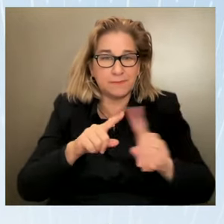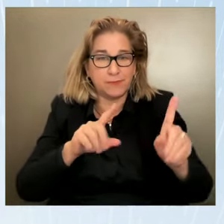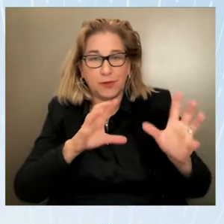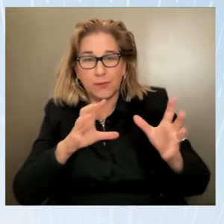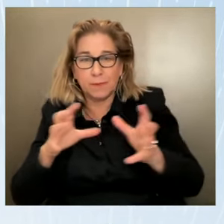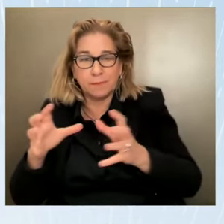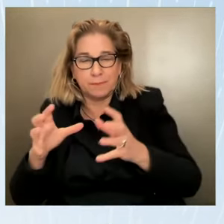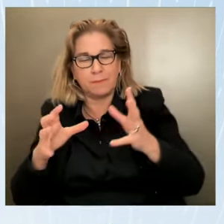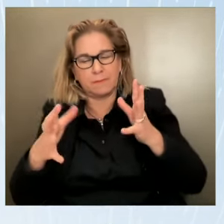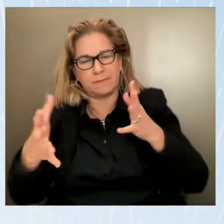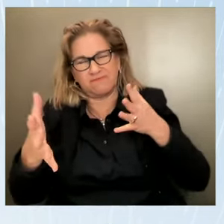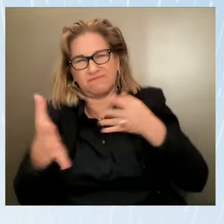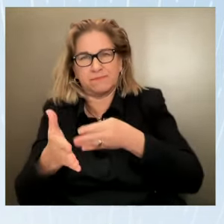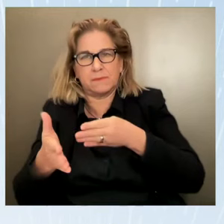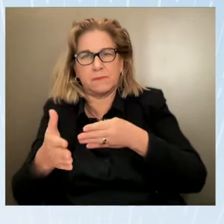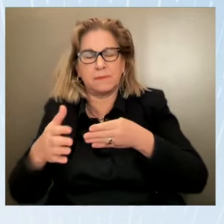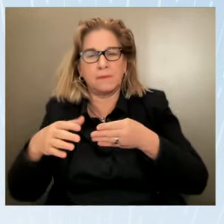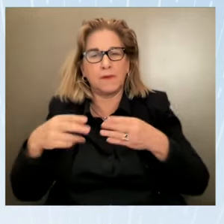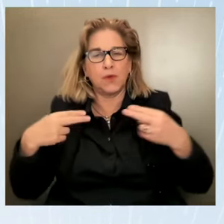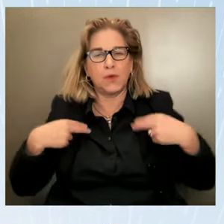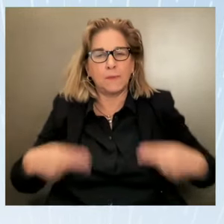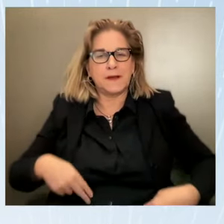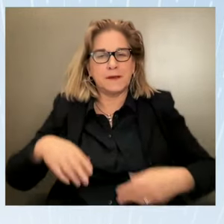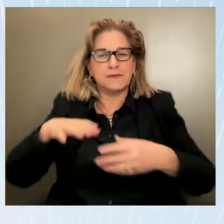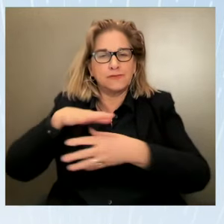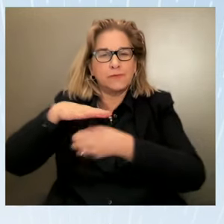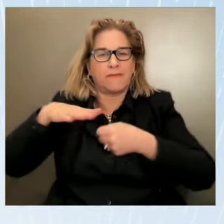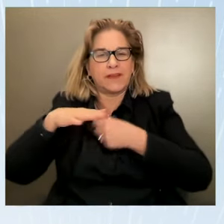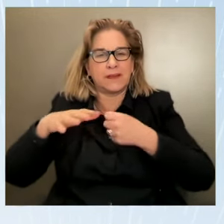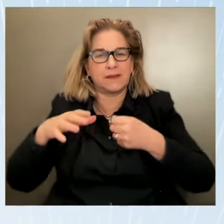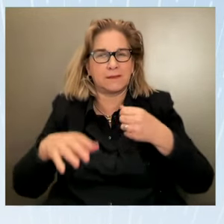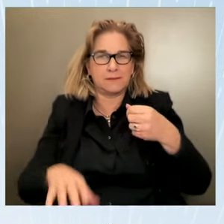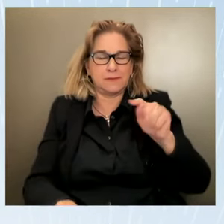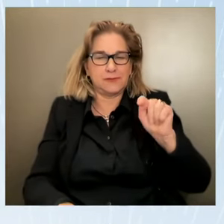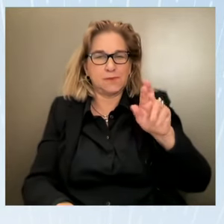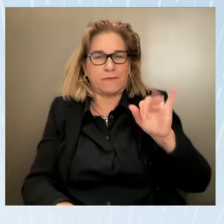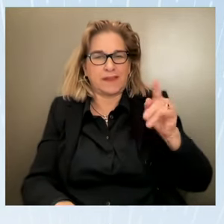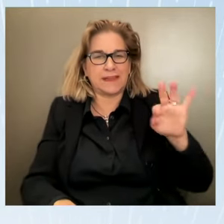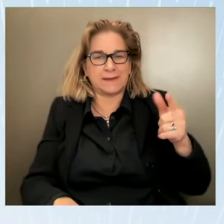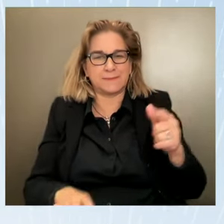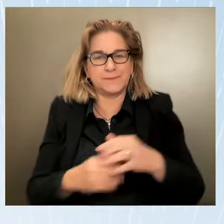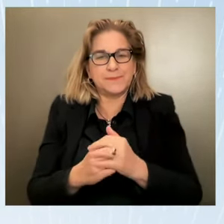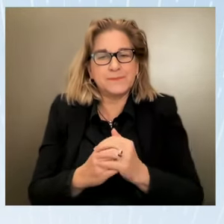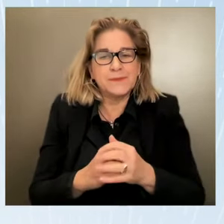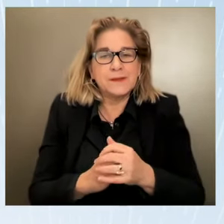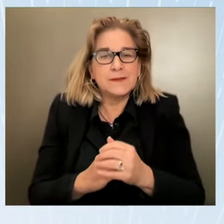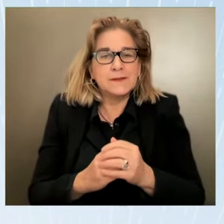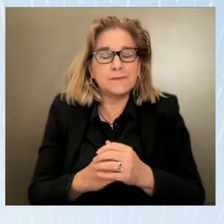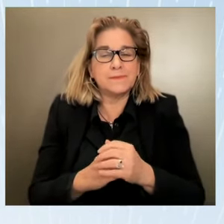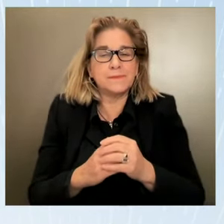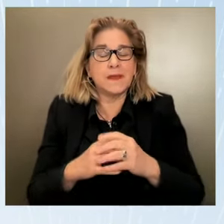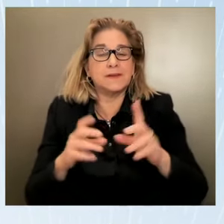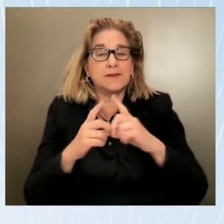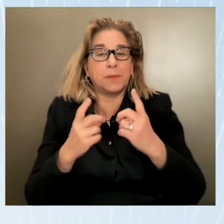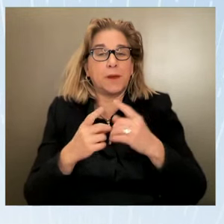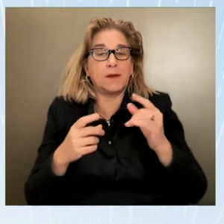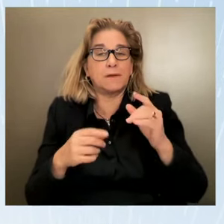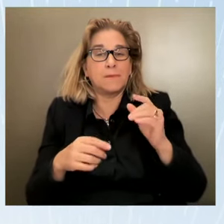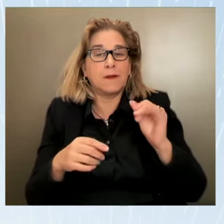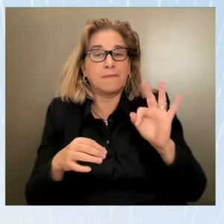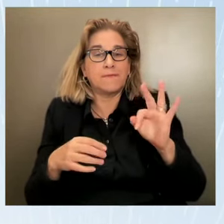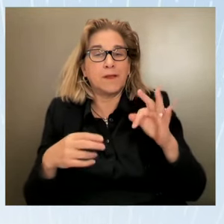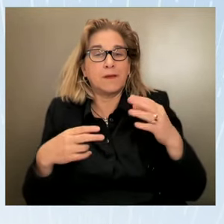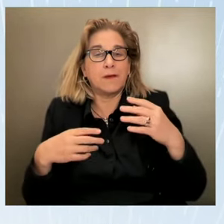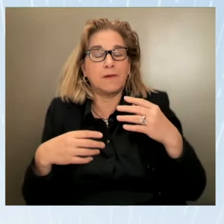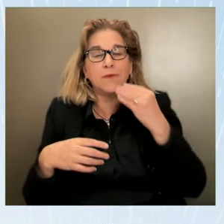the Department of Homeland Security's Center for Countering Human Trafficking. The reauthorization of the Violence Against Women Act expanded tribal